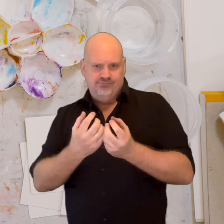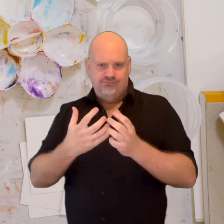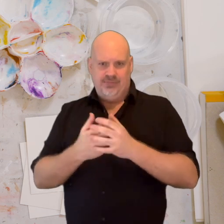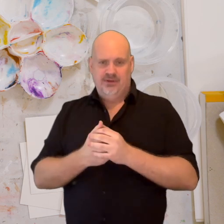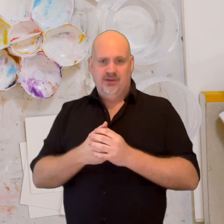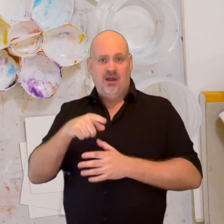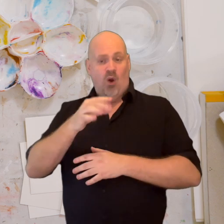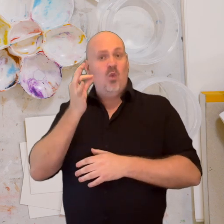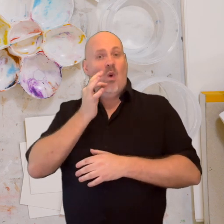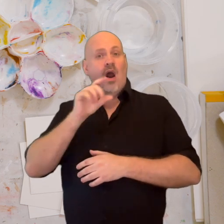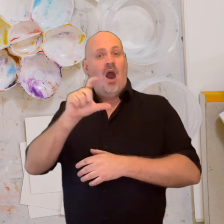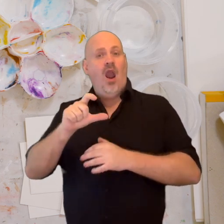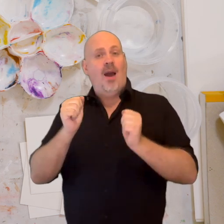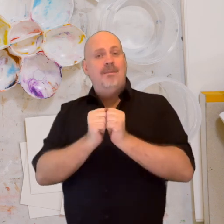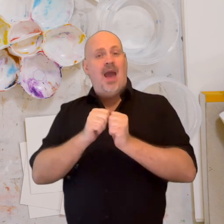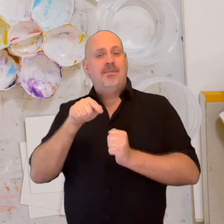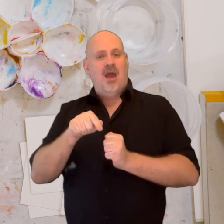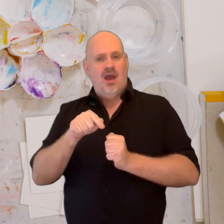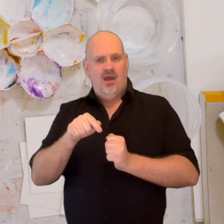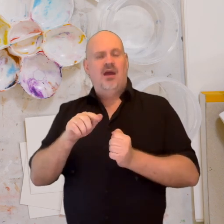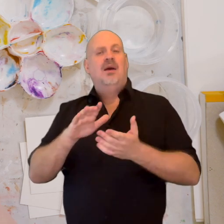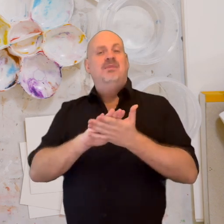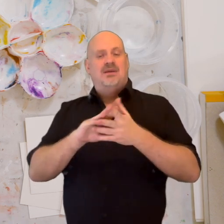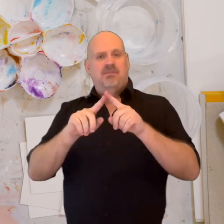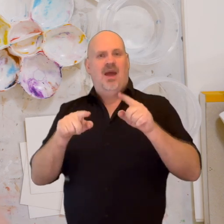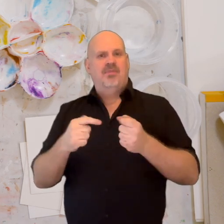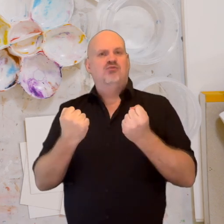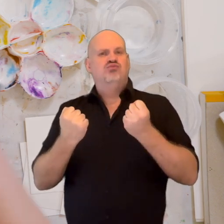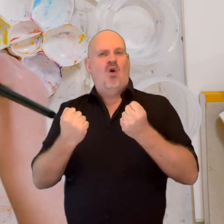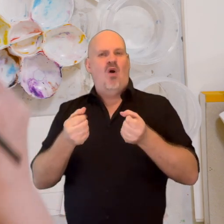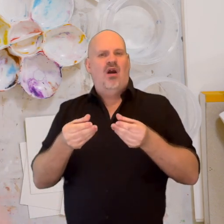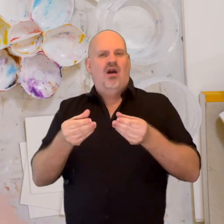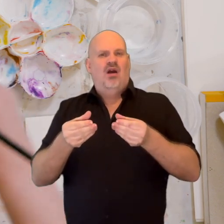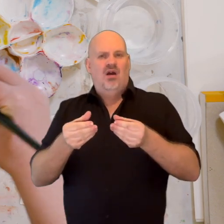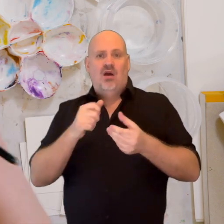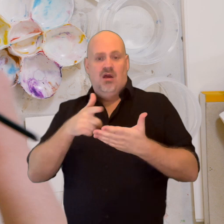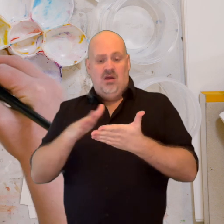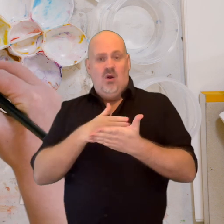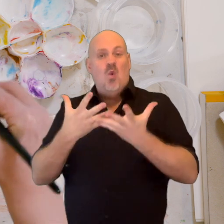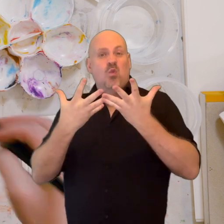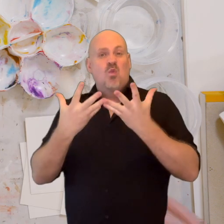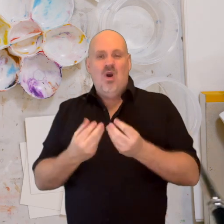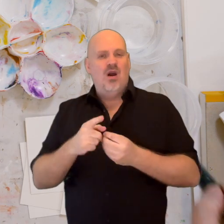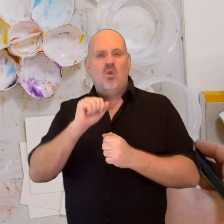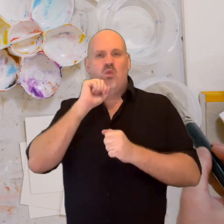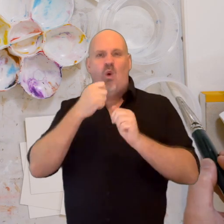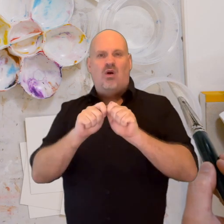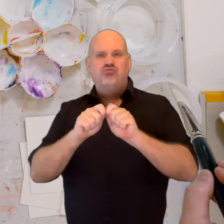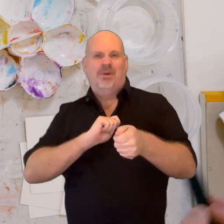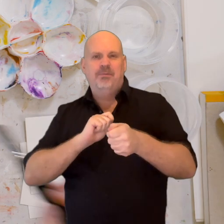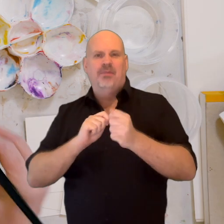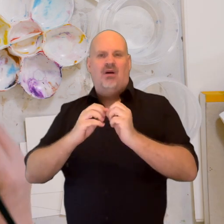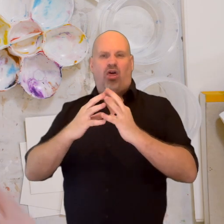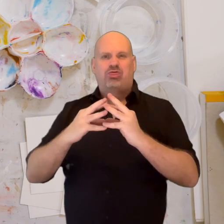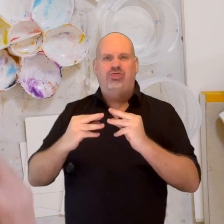This is watercolor paper, so it just means that it's strong enough that it doesn't tear and fall apart when it gets